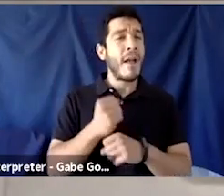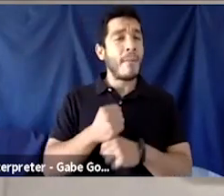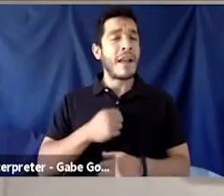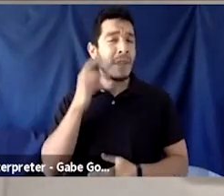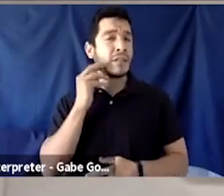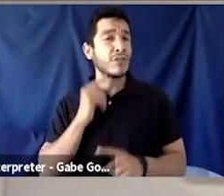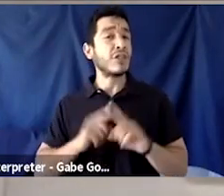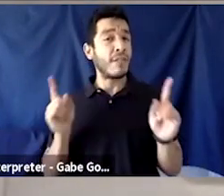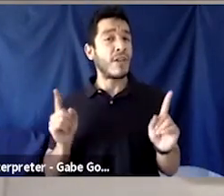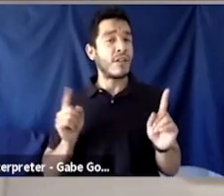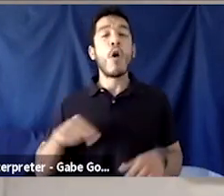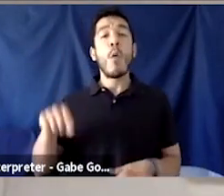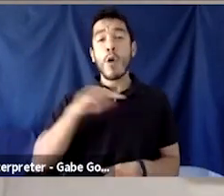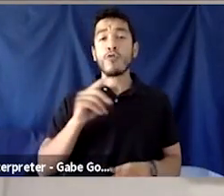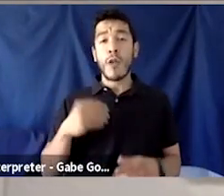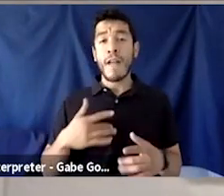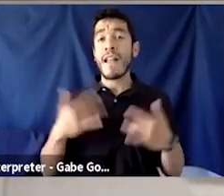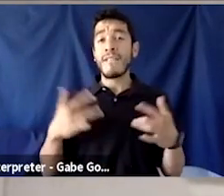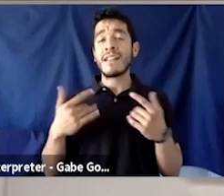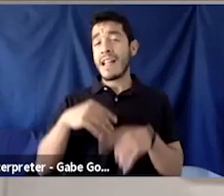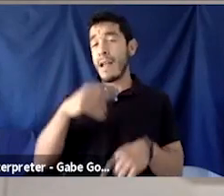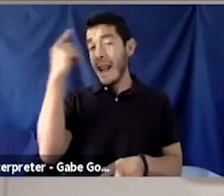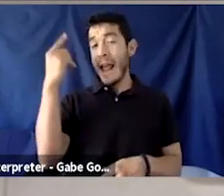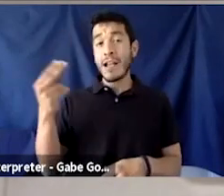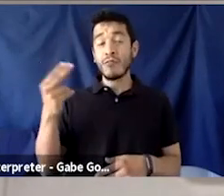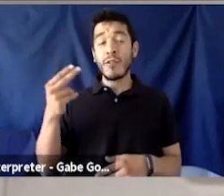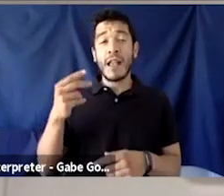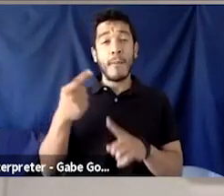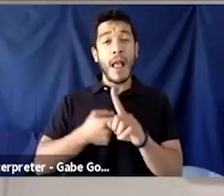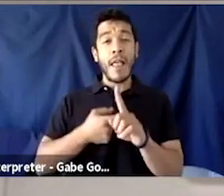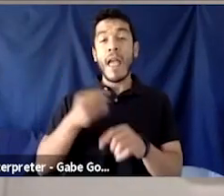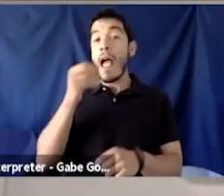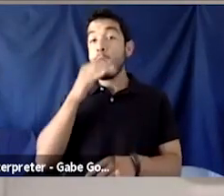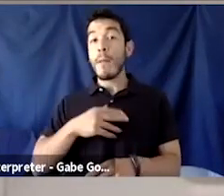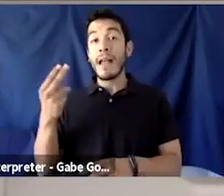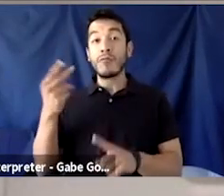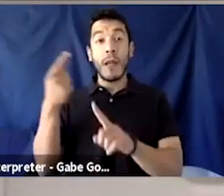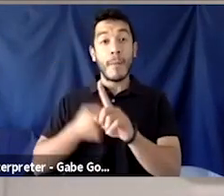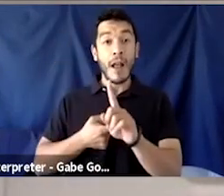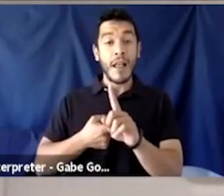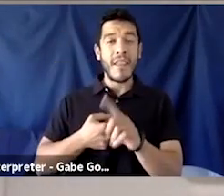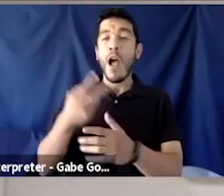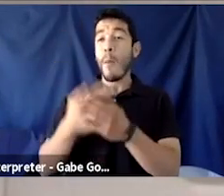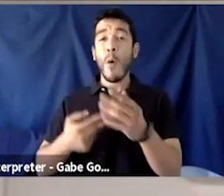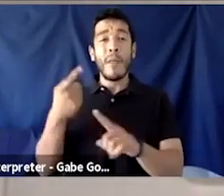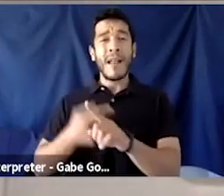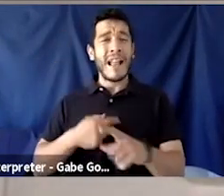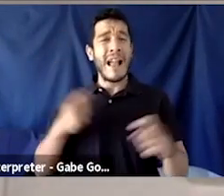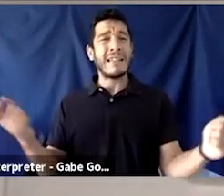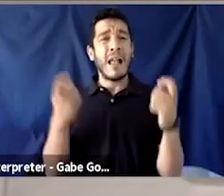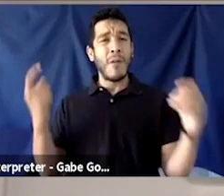have, events like Black History Month and Women's History Month, which both come back to back, I celebrate both of those equally because I share